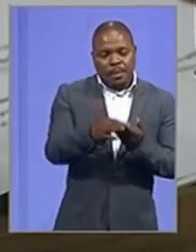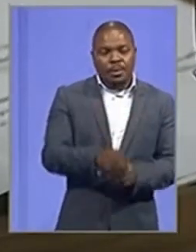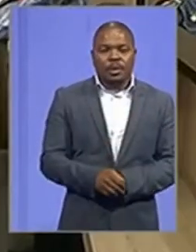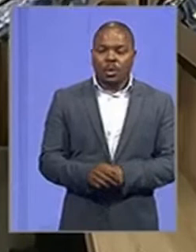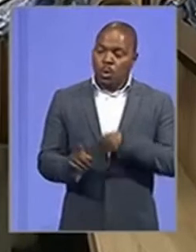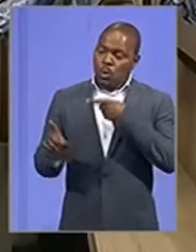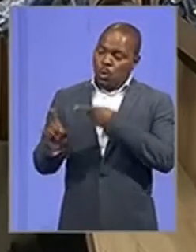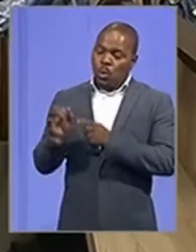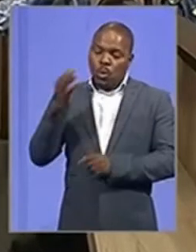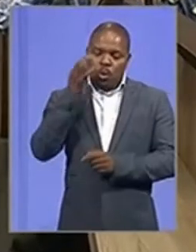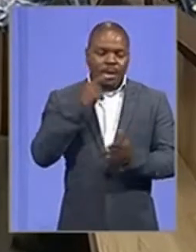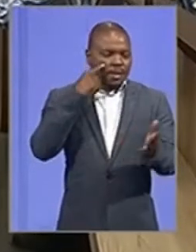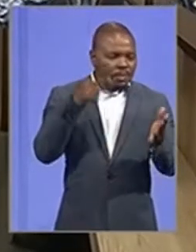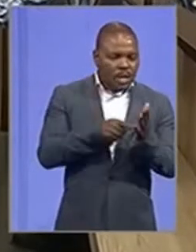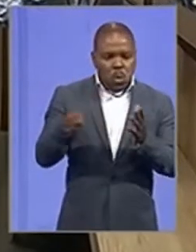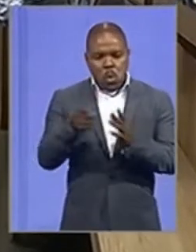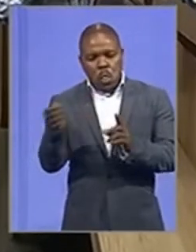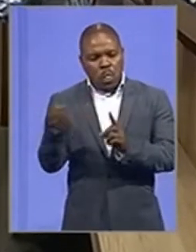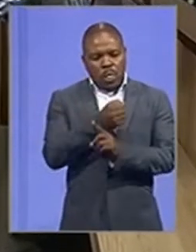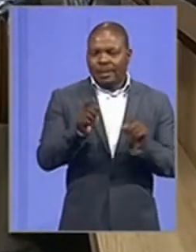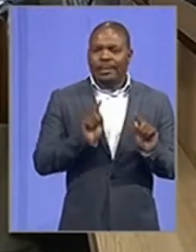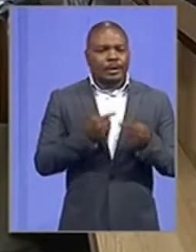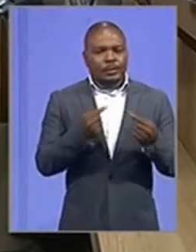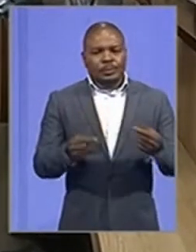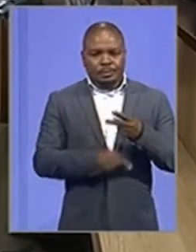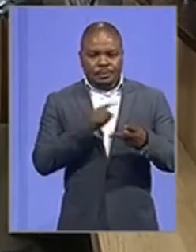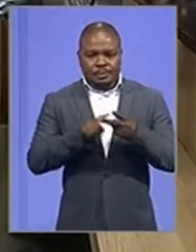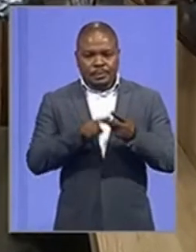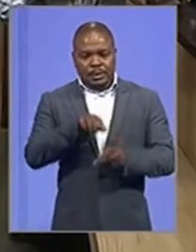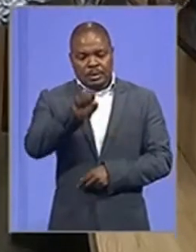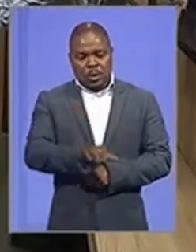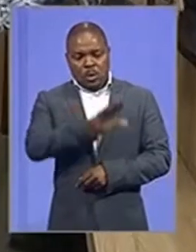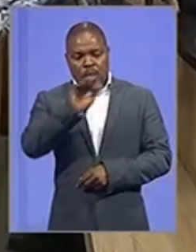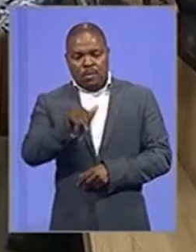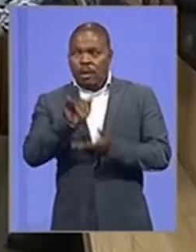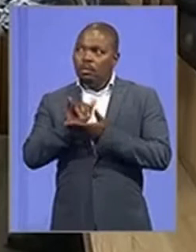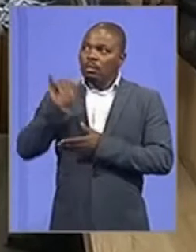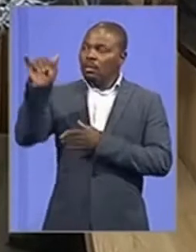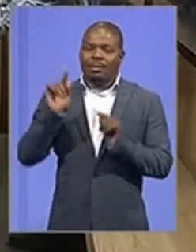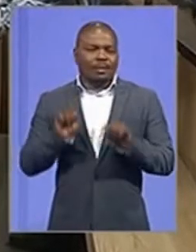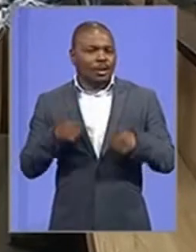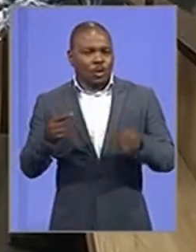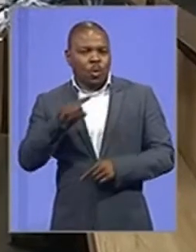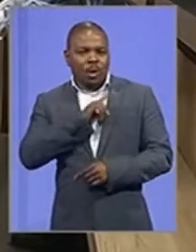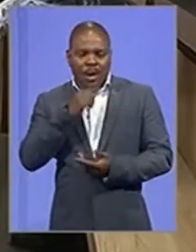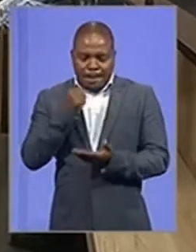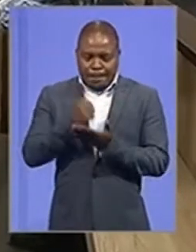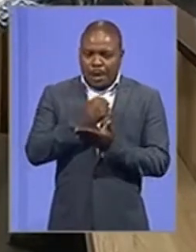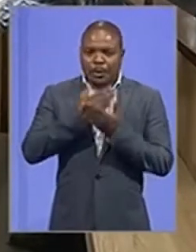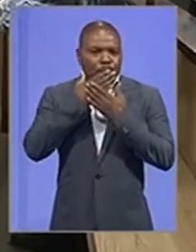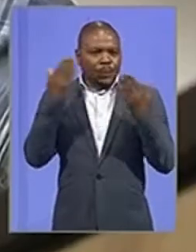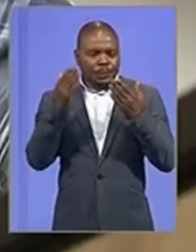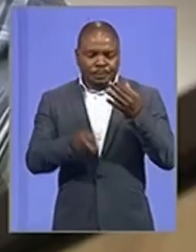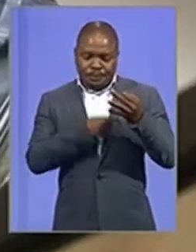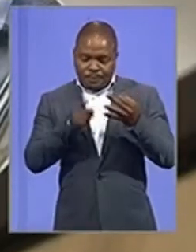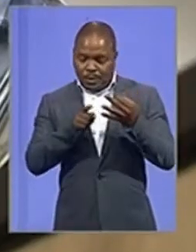a kgoreletsa bopaki. O boletse gore a ka seke a ngwega mo nageng jaaka a sena lekwalo tetla la go tswa mo nageng kana passport le gore ke rraagwe